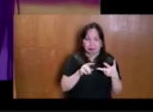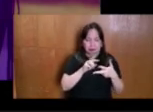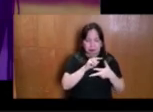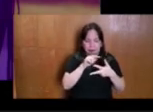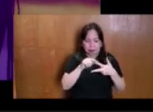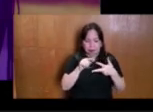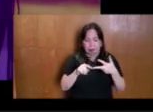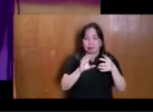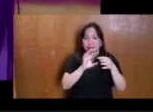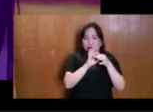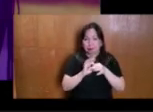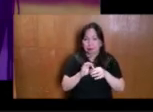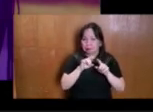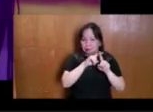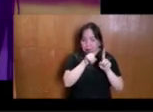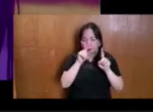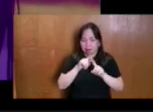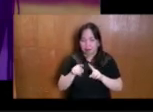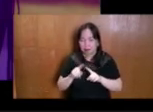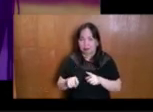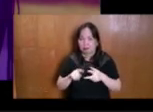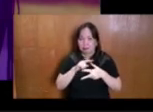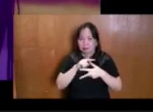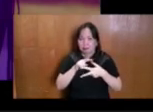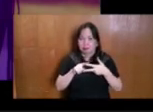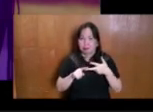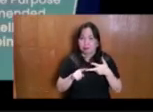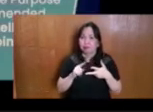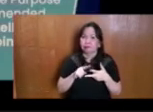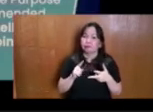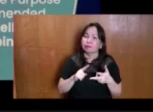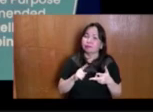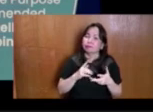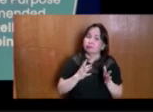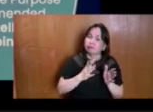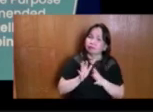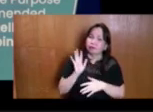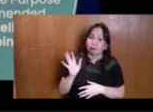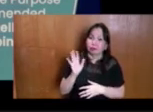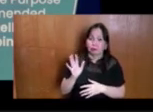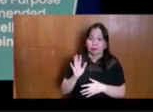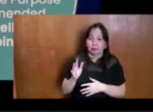same. So some of the initiatives of